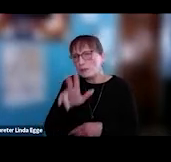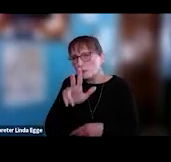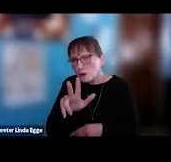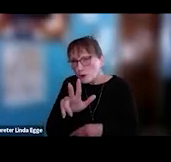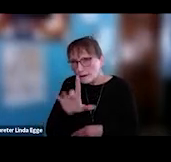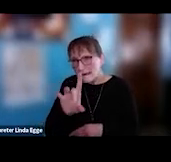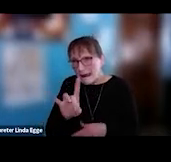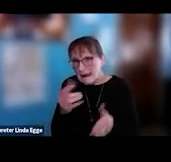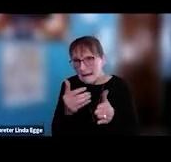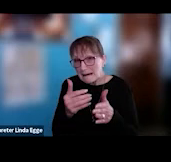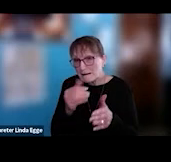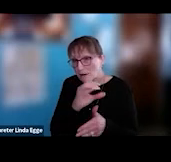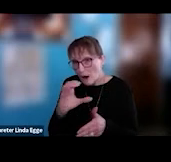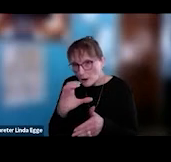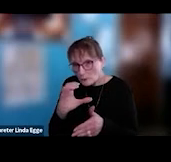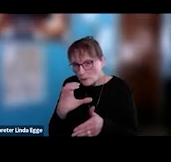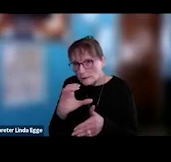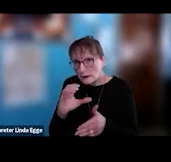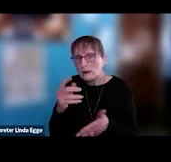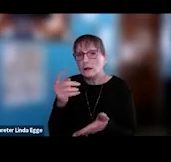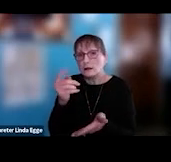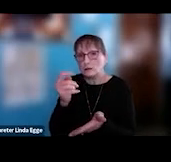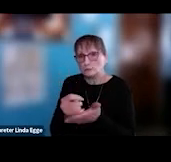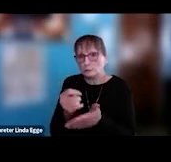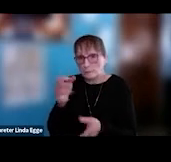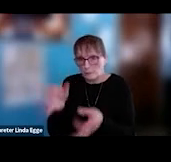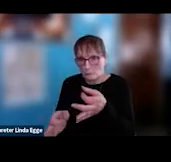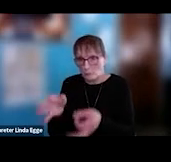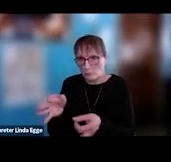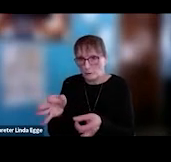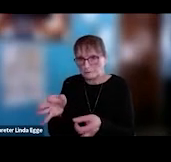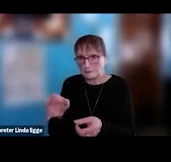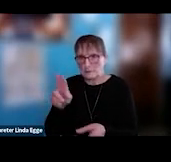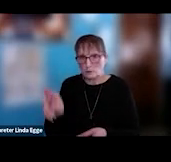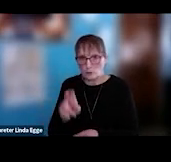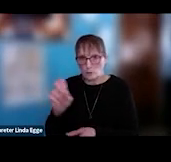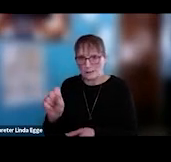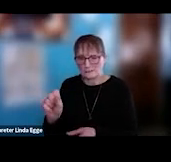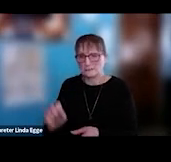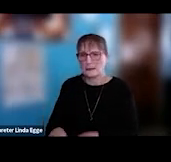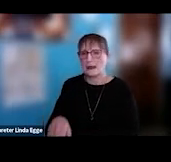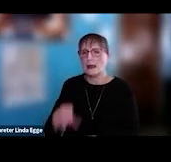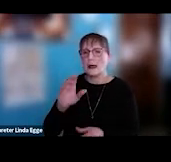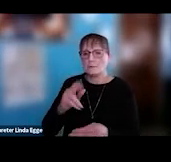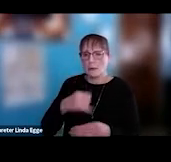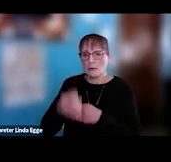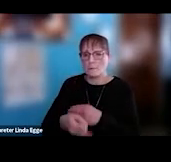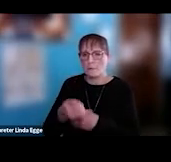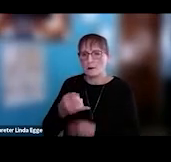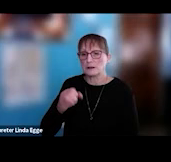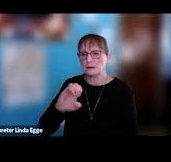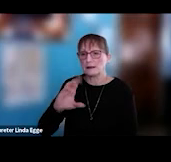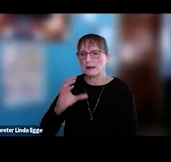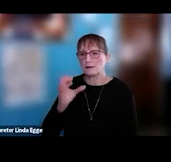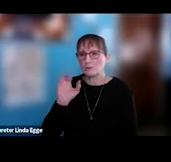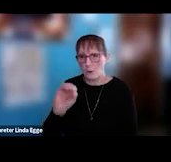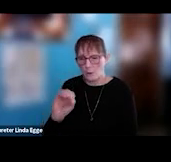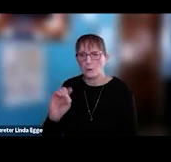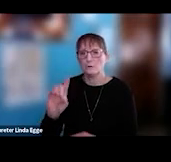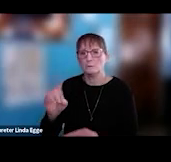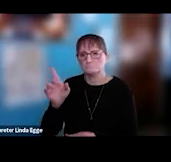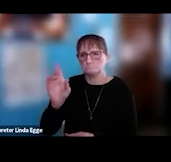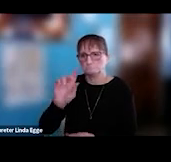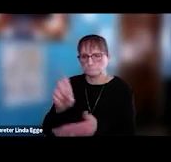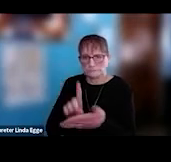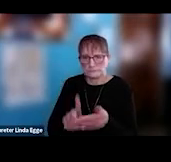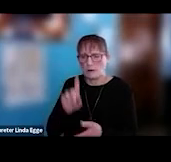3,800 treatment courts in the United States. And in my opinion, Project ECHO is designed for jurisdictions or courts